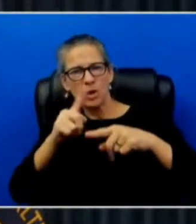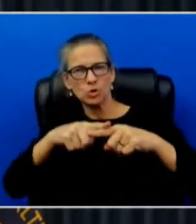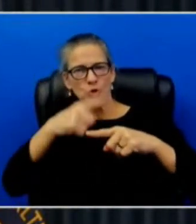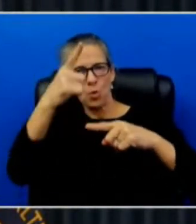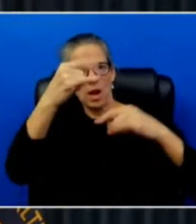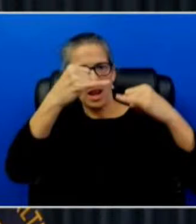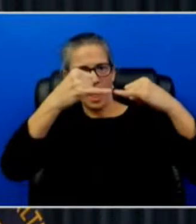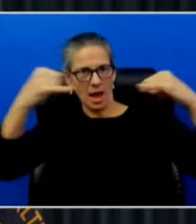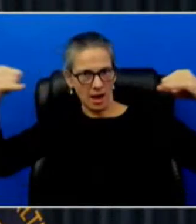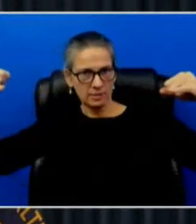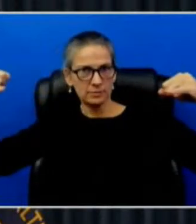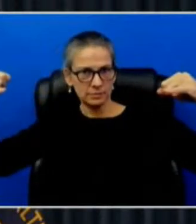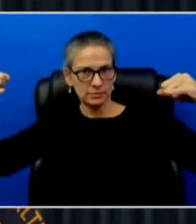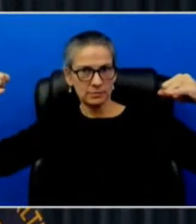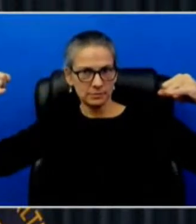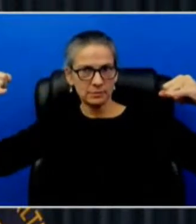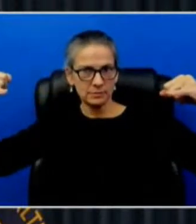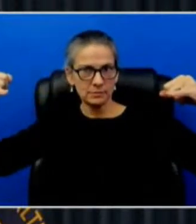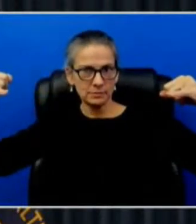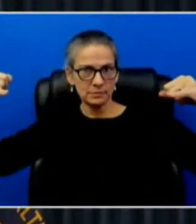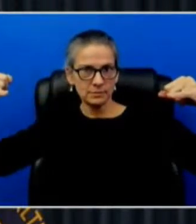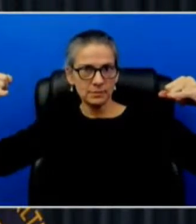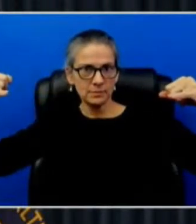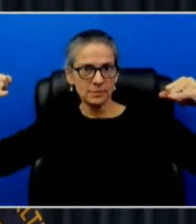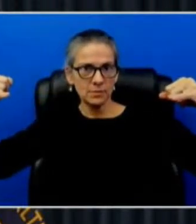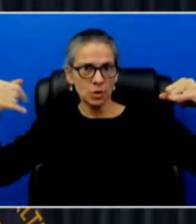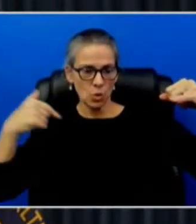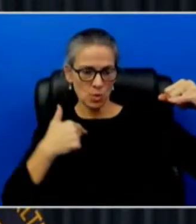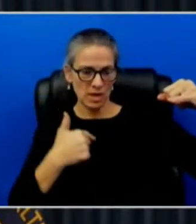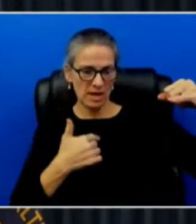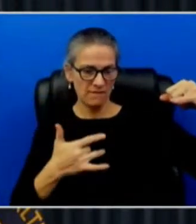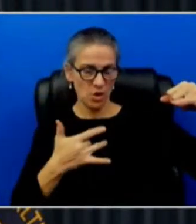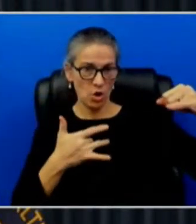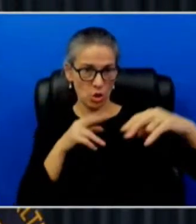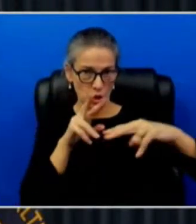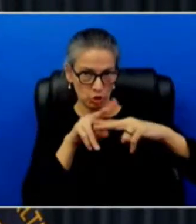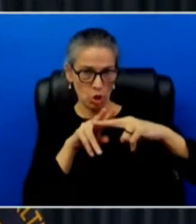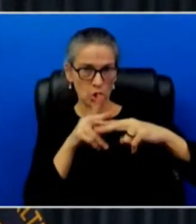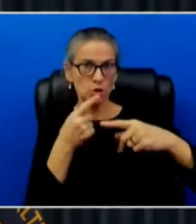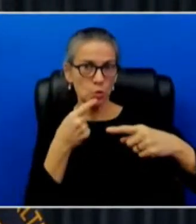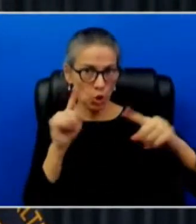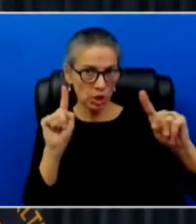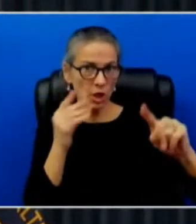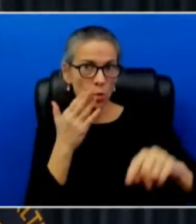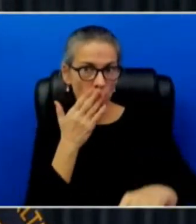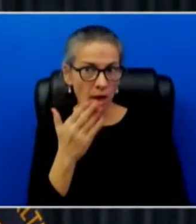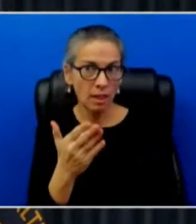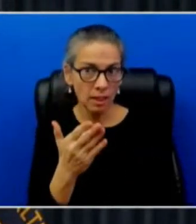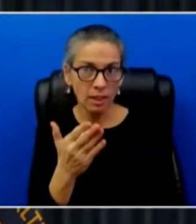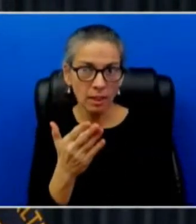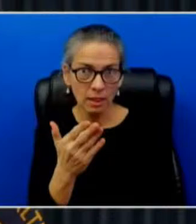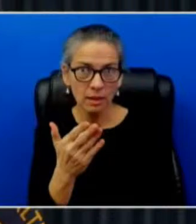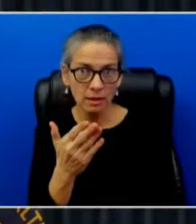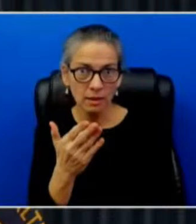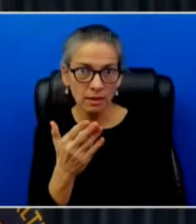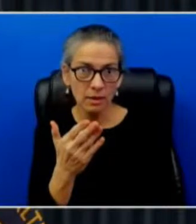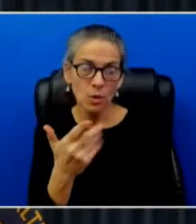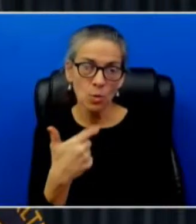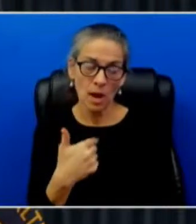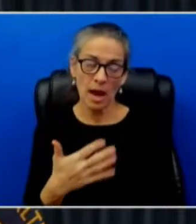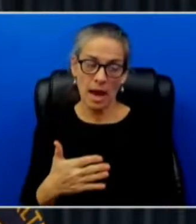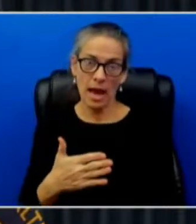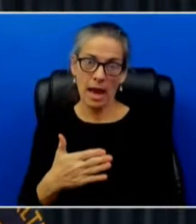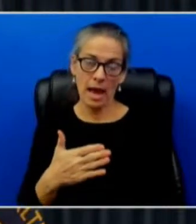branches or that ice. But we believe the salt is working well. Actually, very pleased with